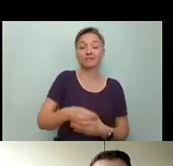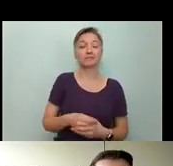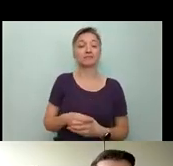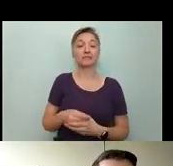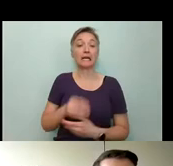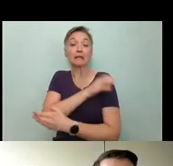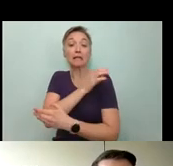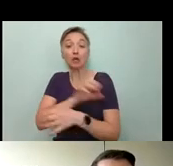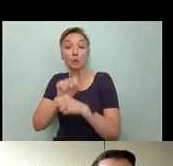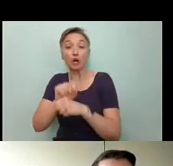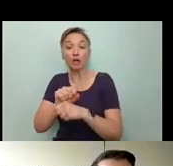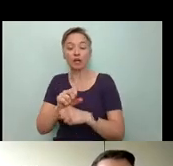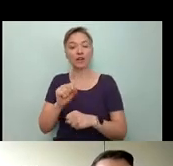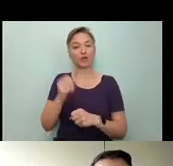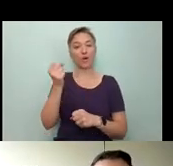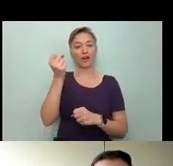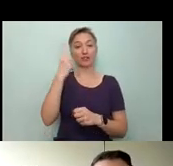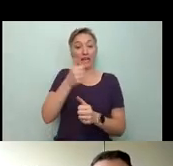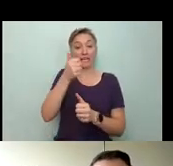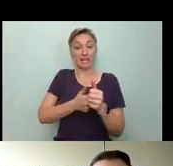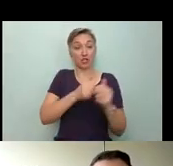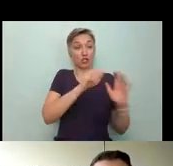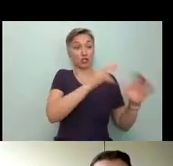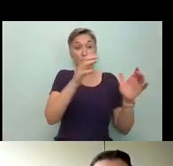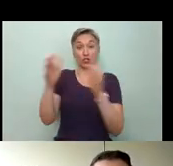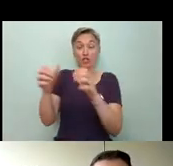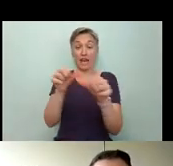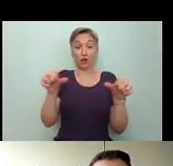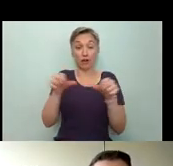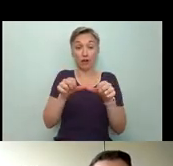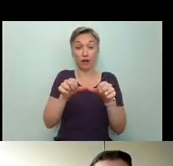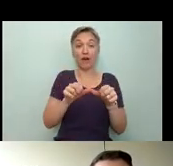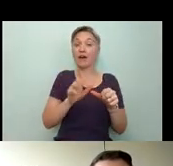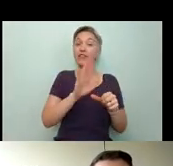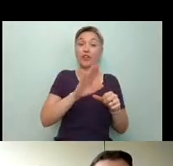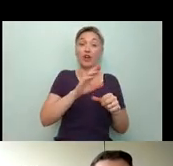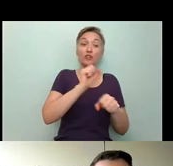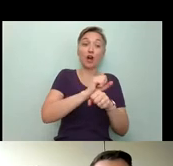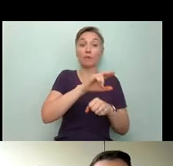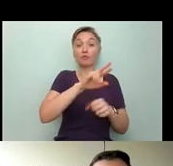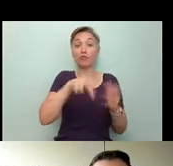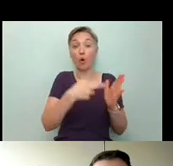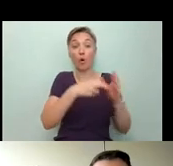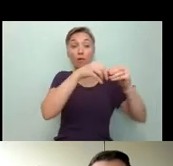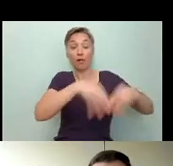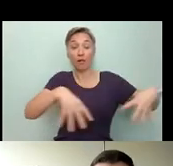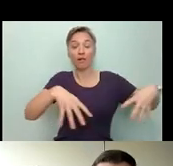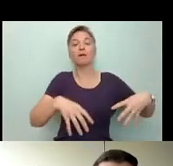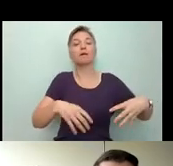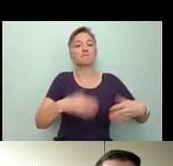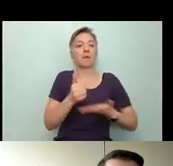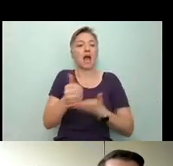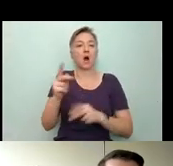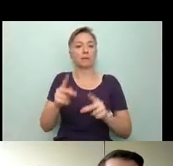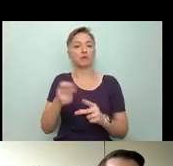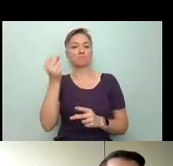Understanding the hierarchy of the roles within those areas certainly will be helpful to people who are looking to make those shifts. We want to establish